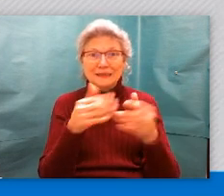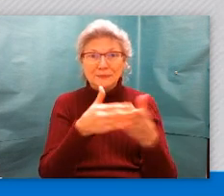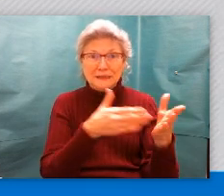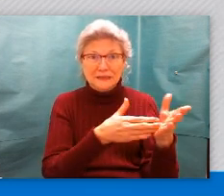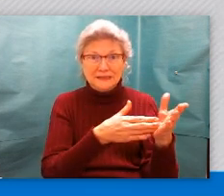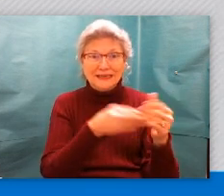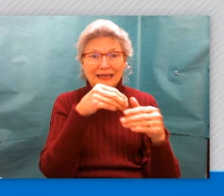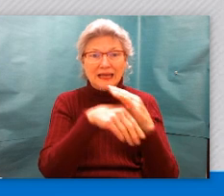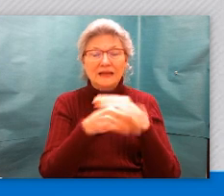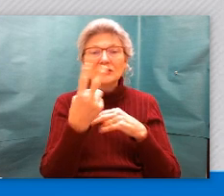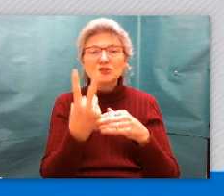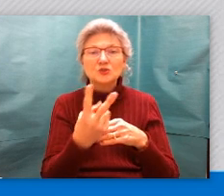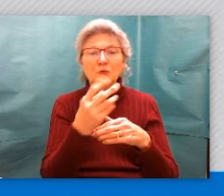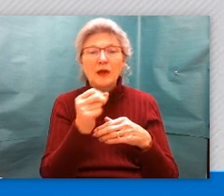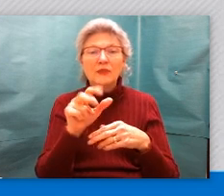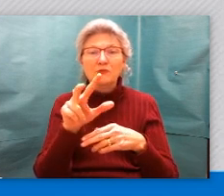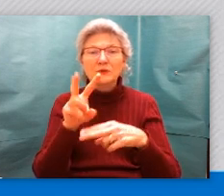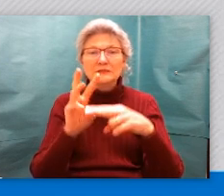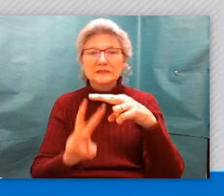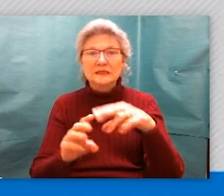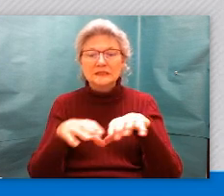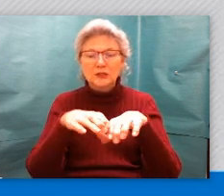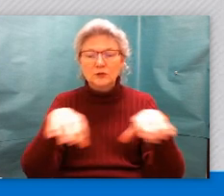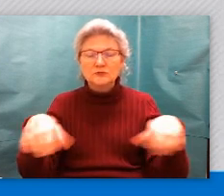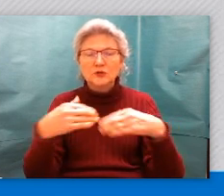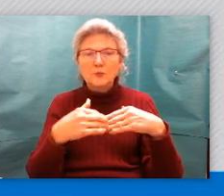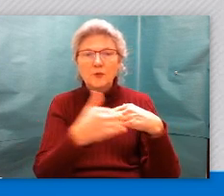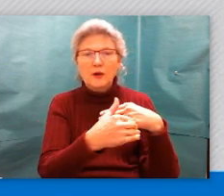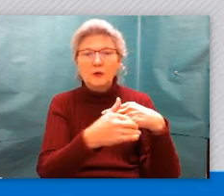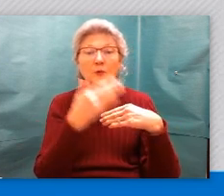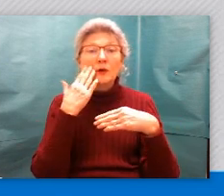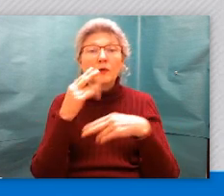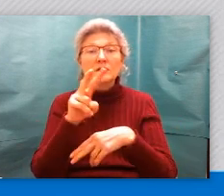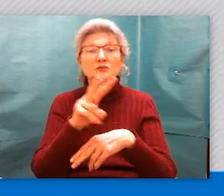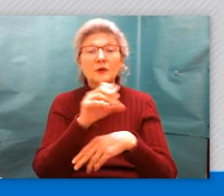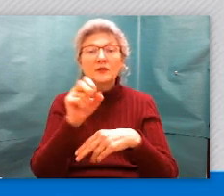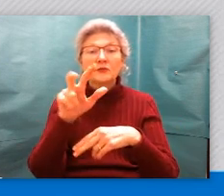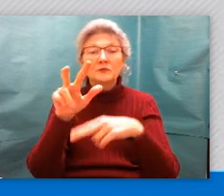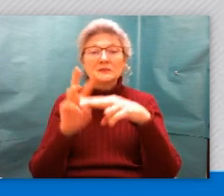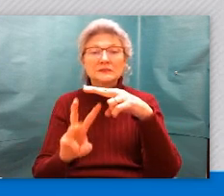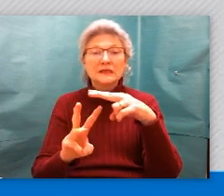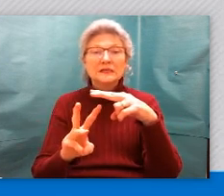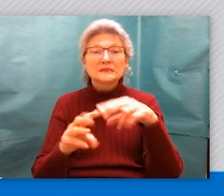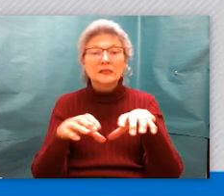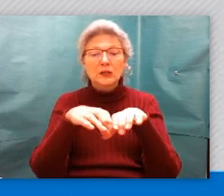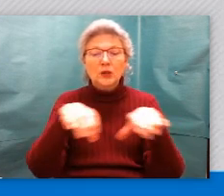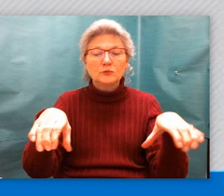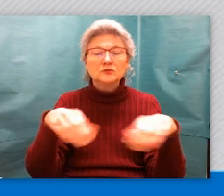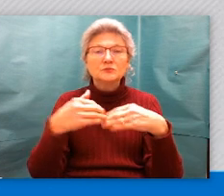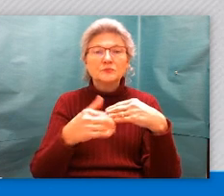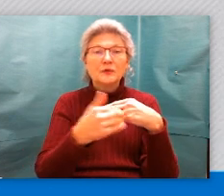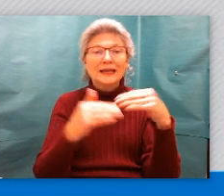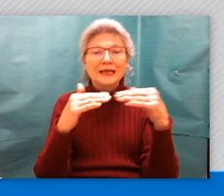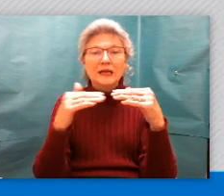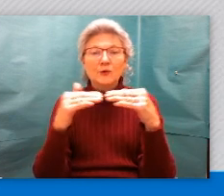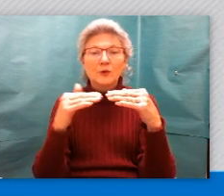of bread. So we know that 2 3/6 loaves of bread is the equivalent